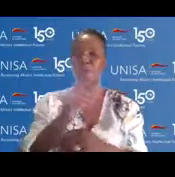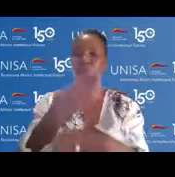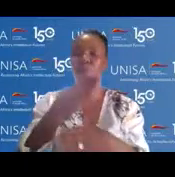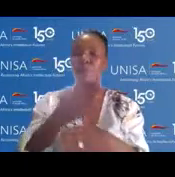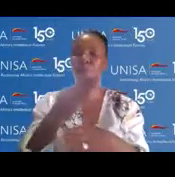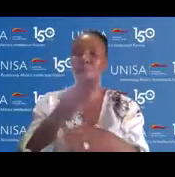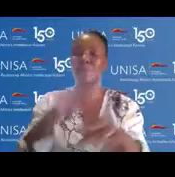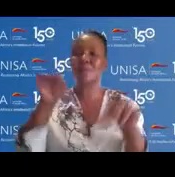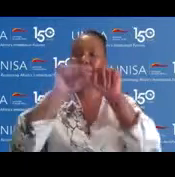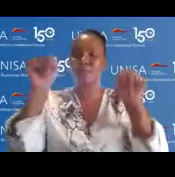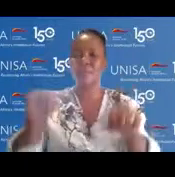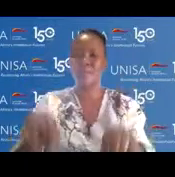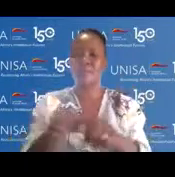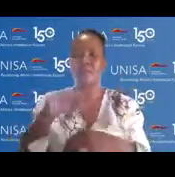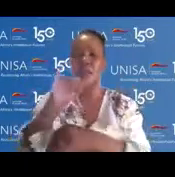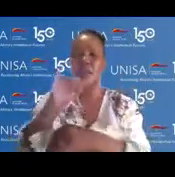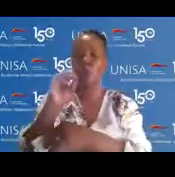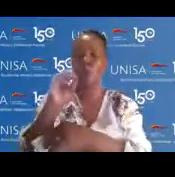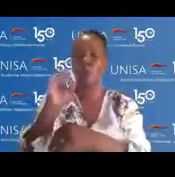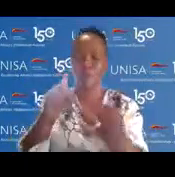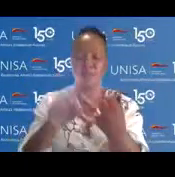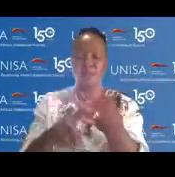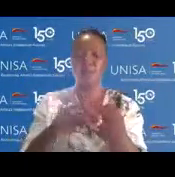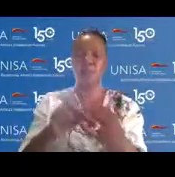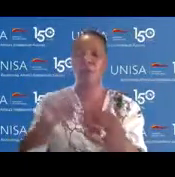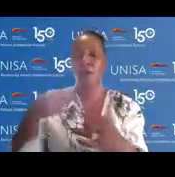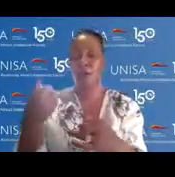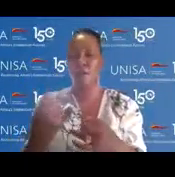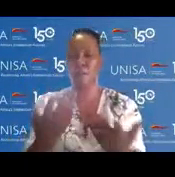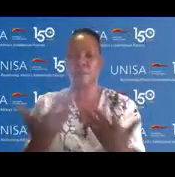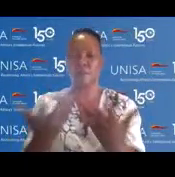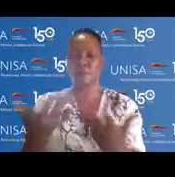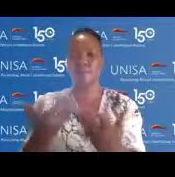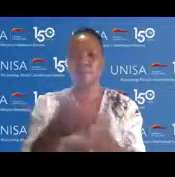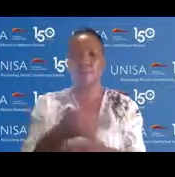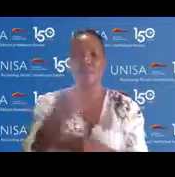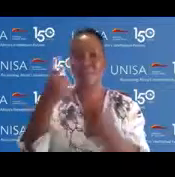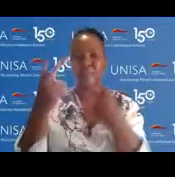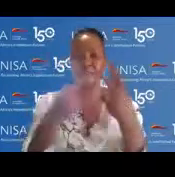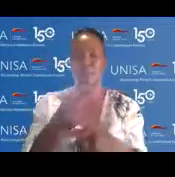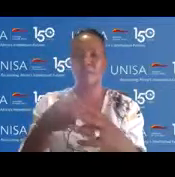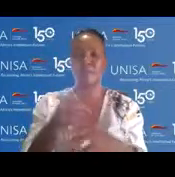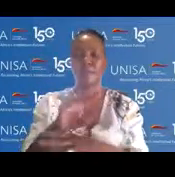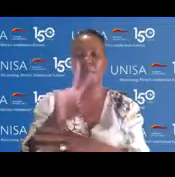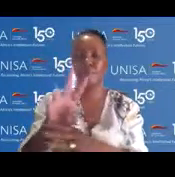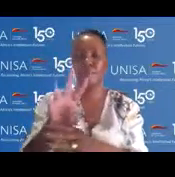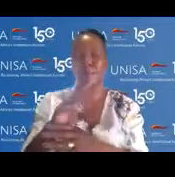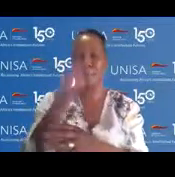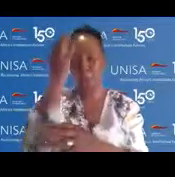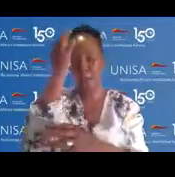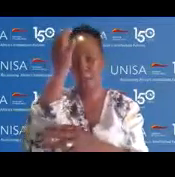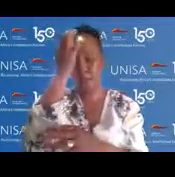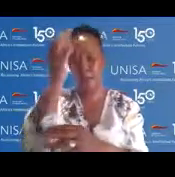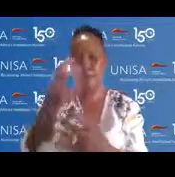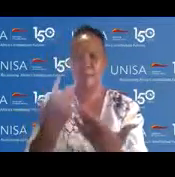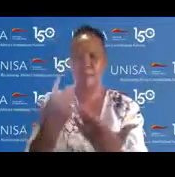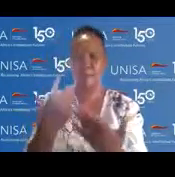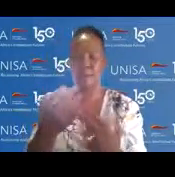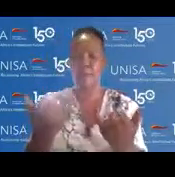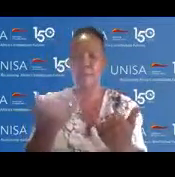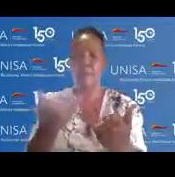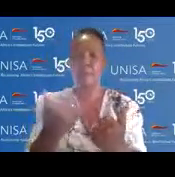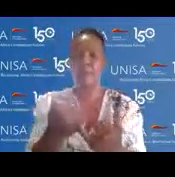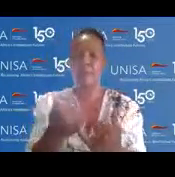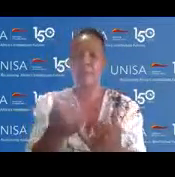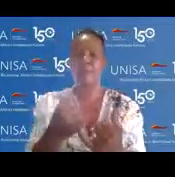iOS or more Android or the others? So we'll see you in 4 minutes time. But in the meantime, see if you can scan the